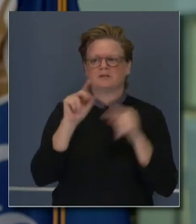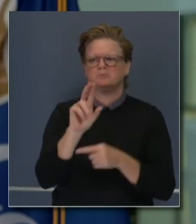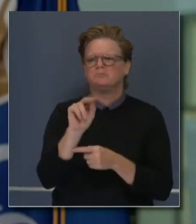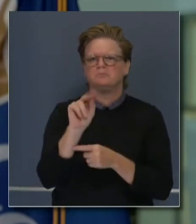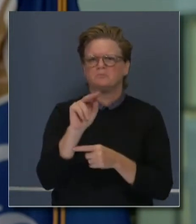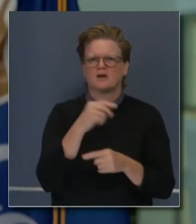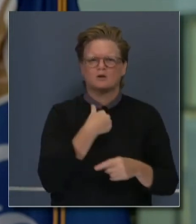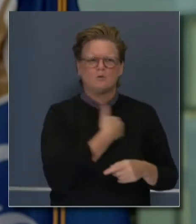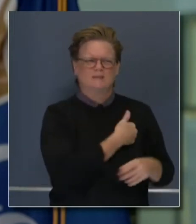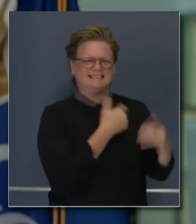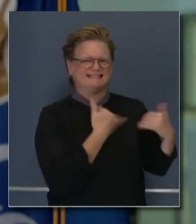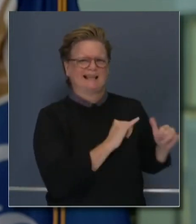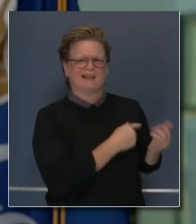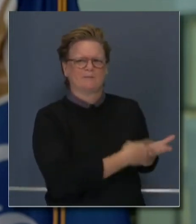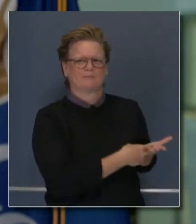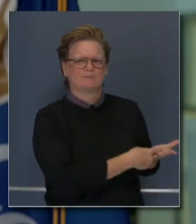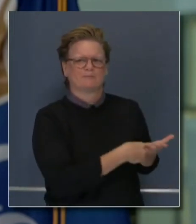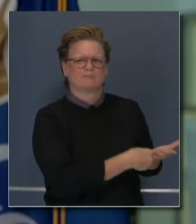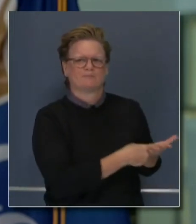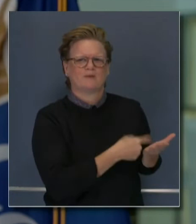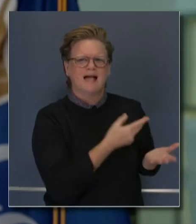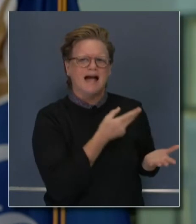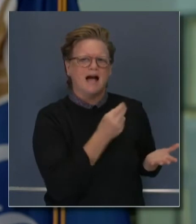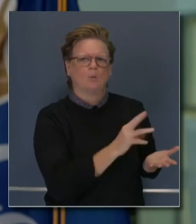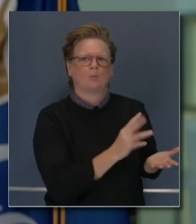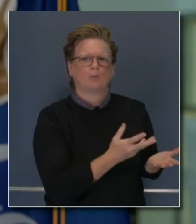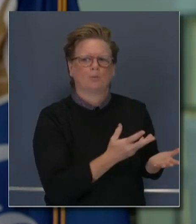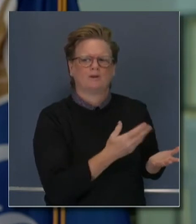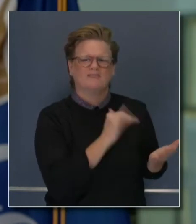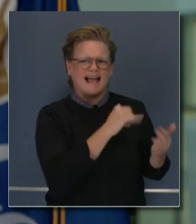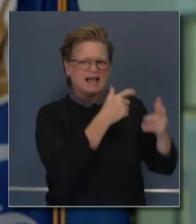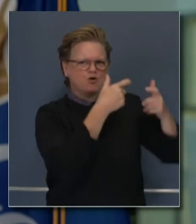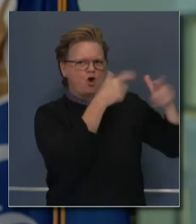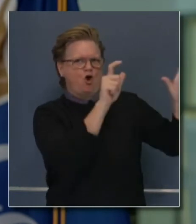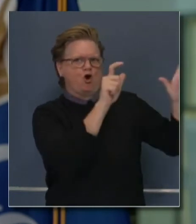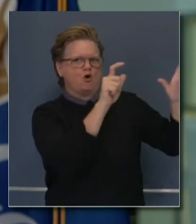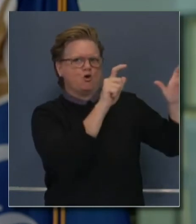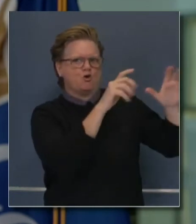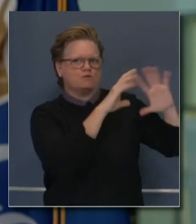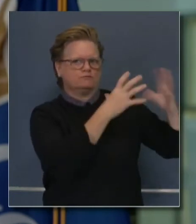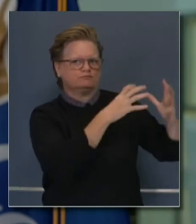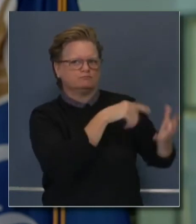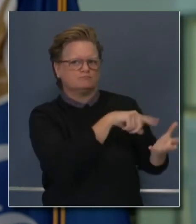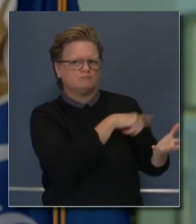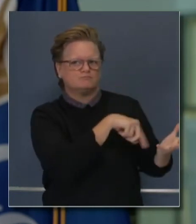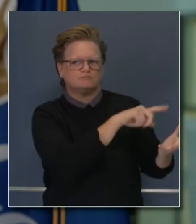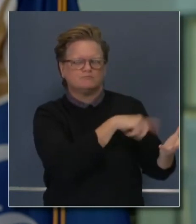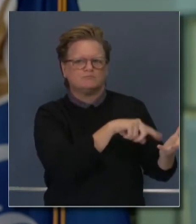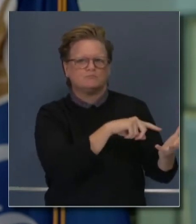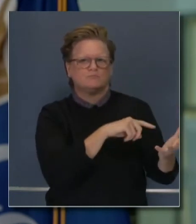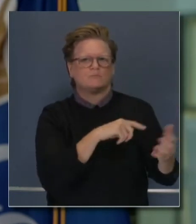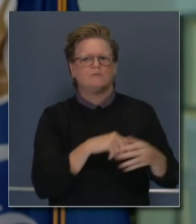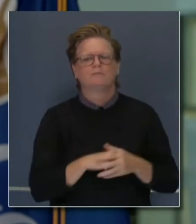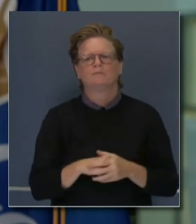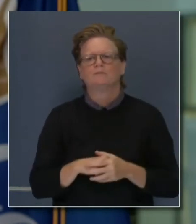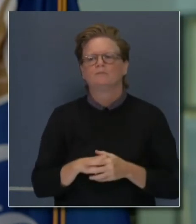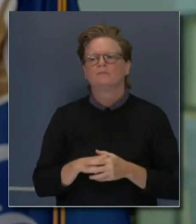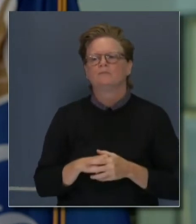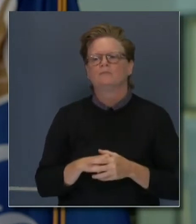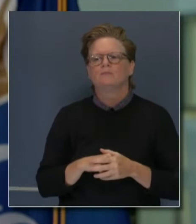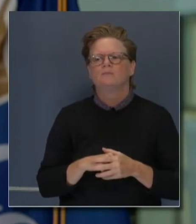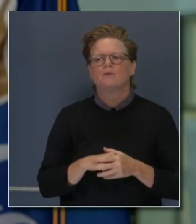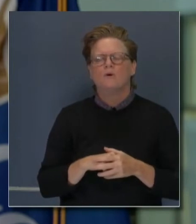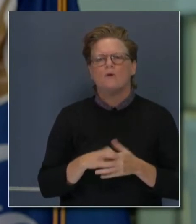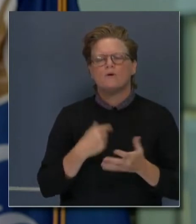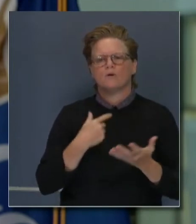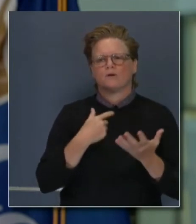to have, frankly, with some of the larger ones. We're trying to accommodate for some of the other amusement activities in this state, and so you'll be getting that as